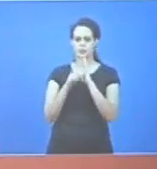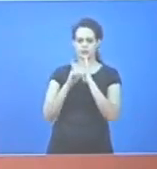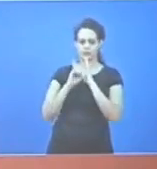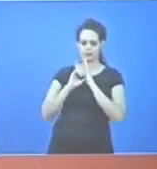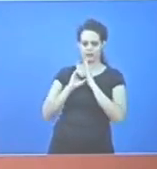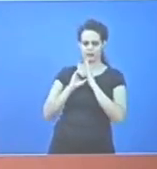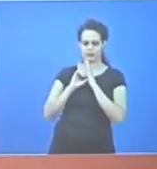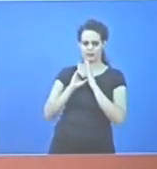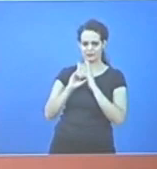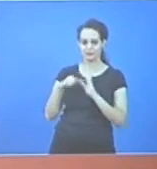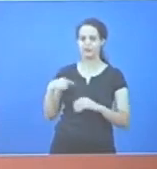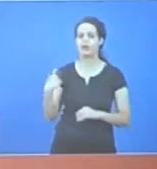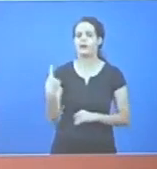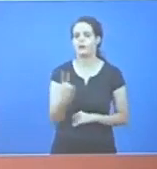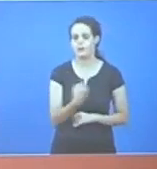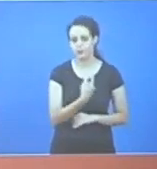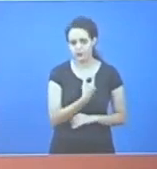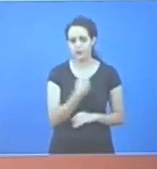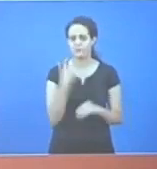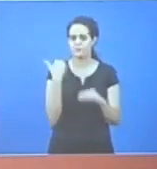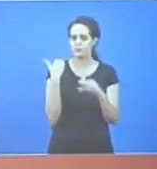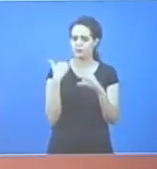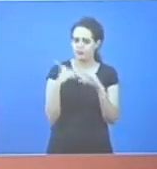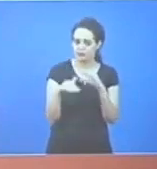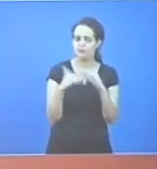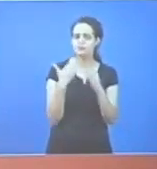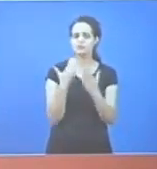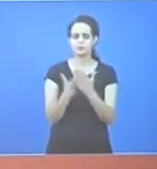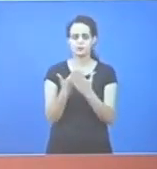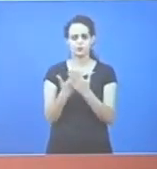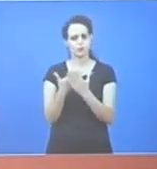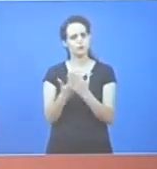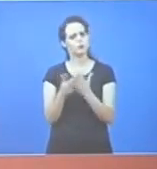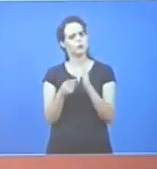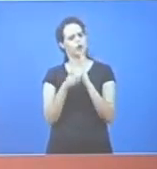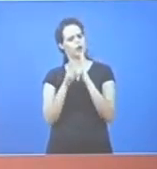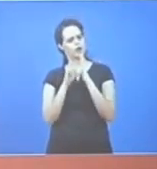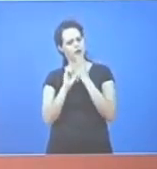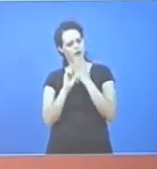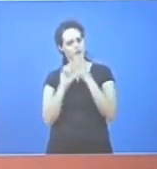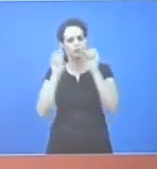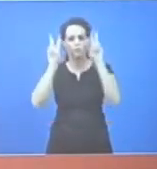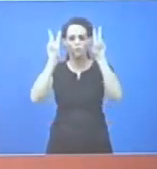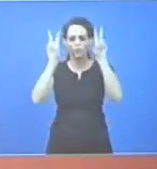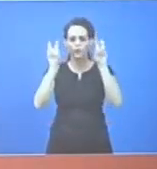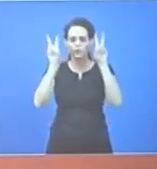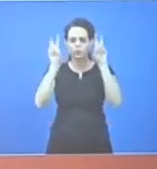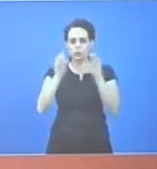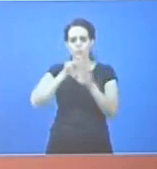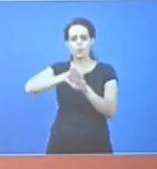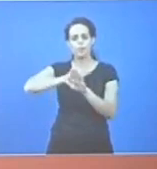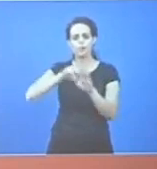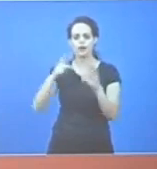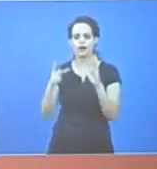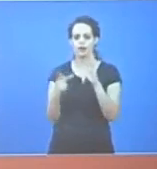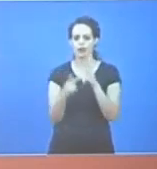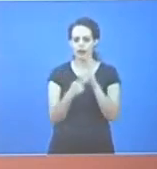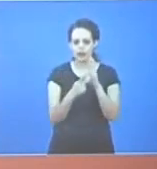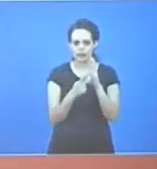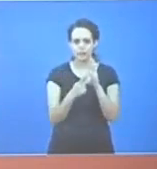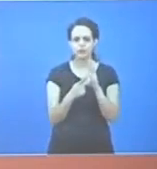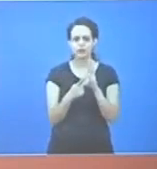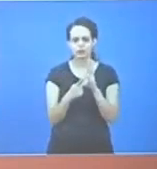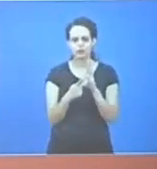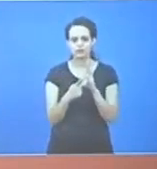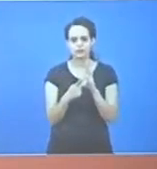The study, so we sent, so they can have their homework. So the subject